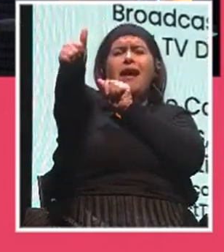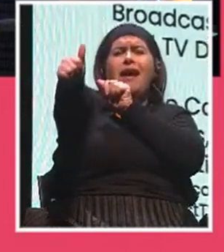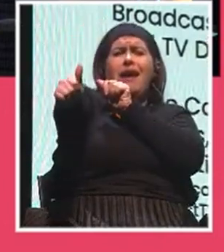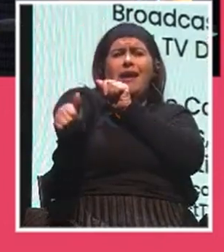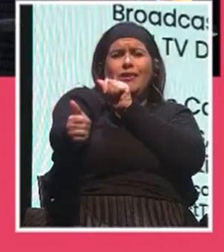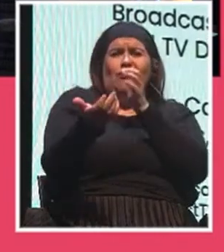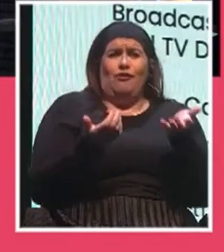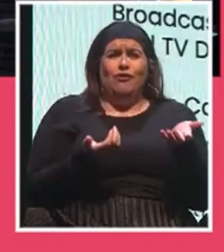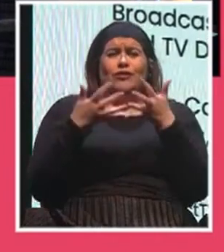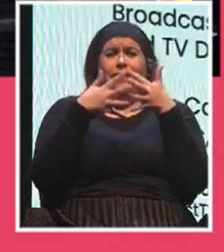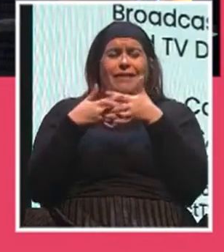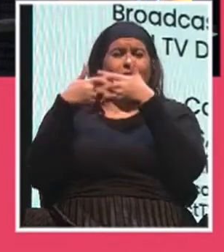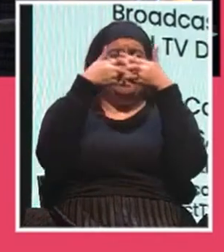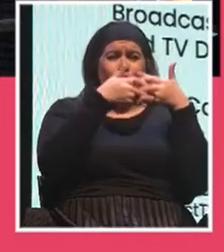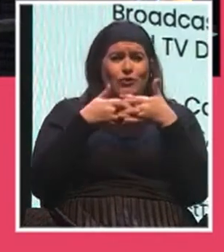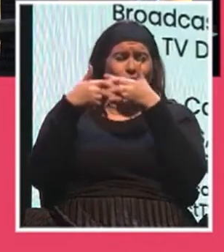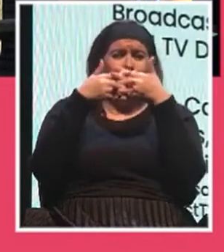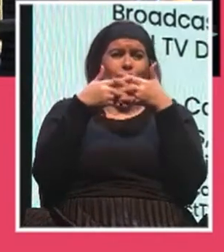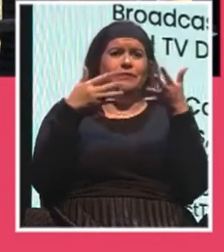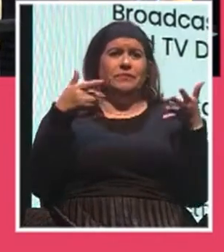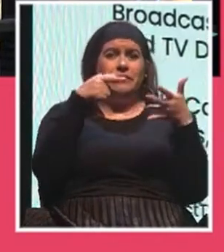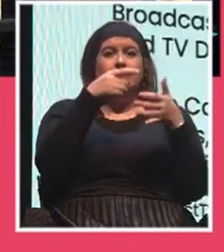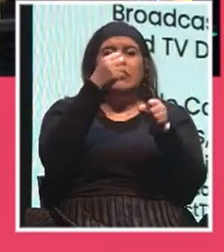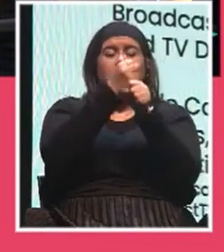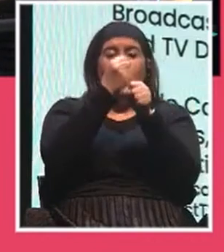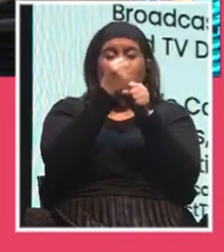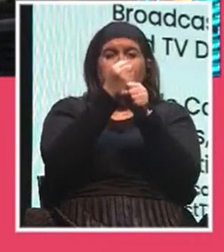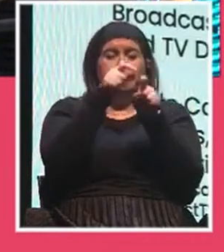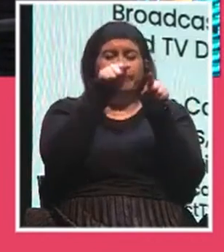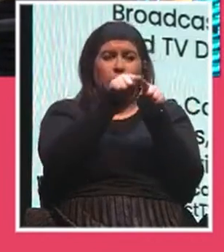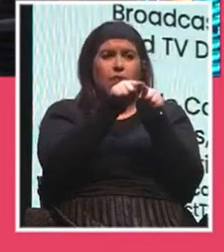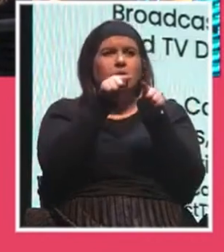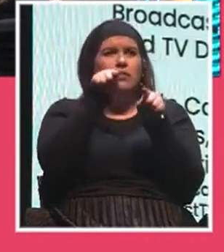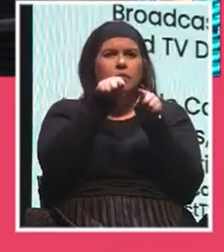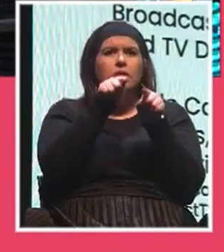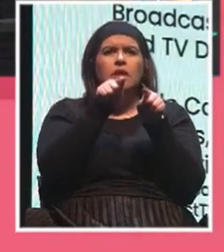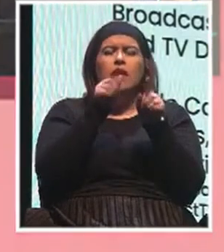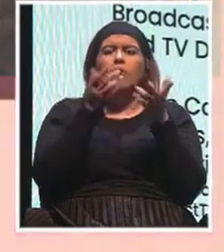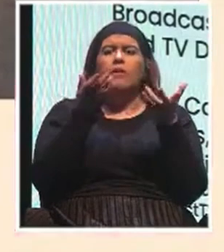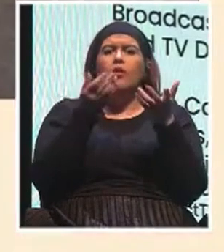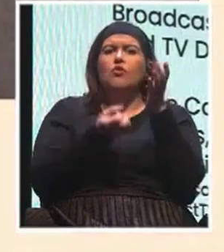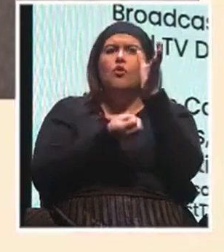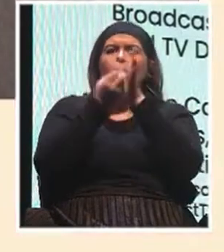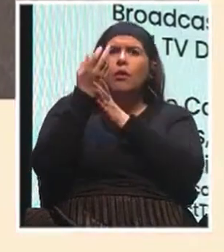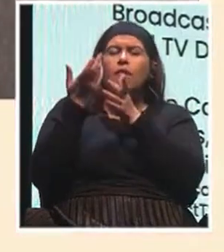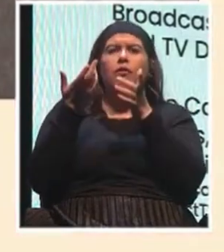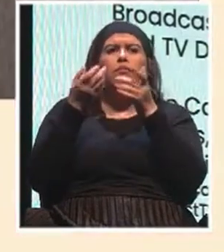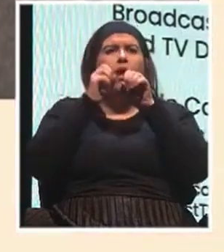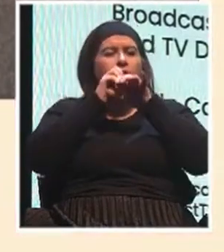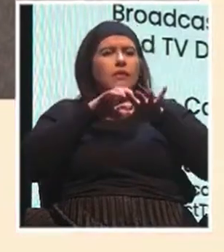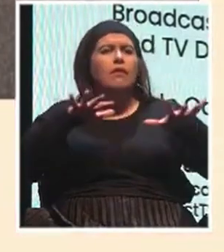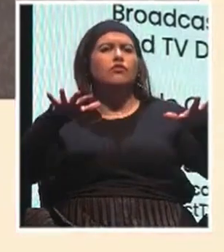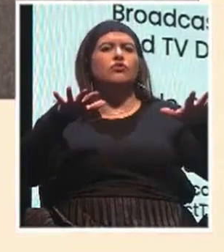doing this suddenly started creating new markets for television distribution because those new